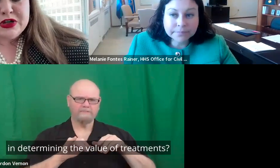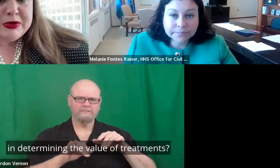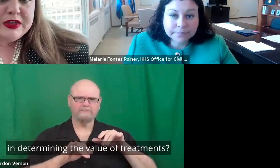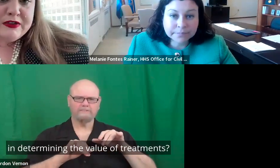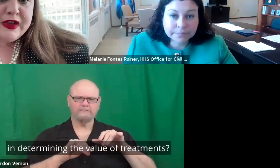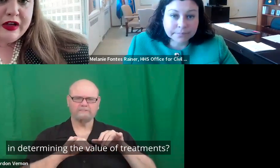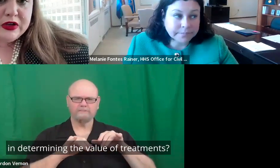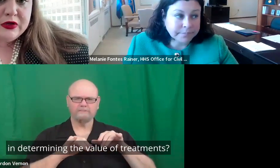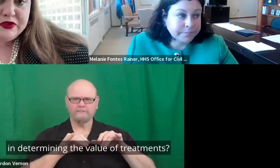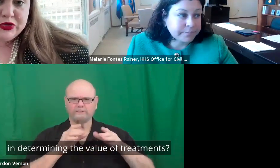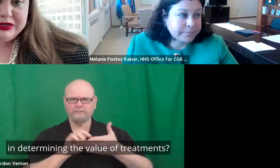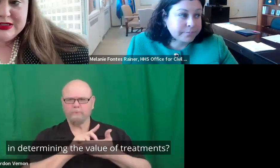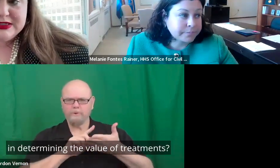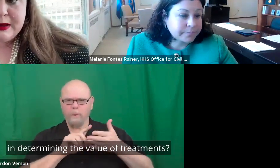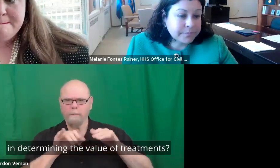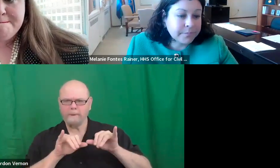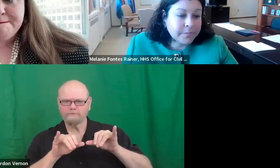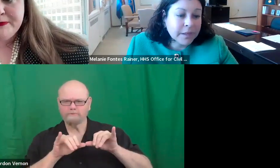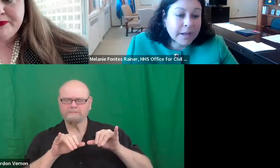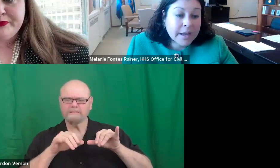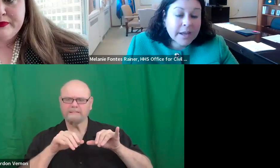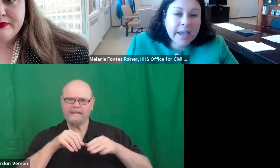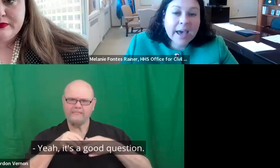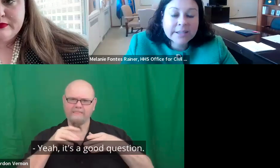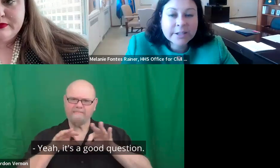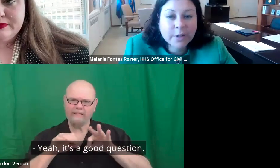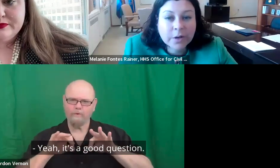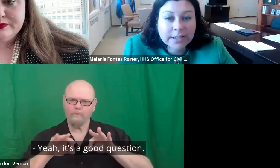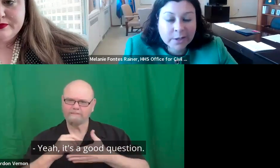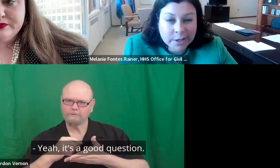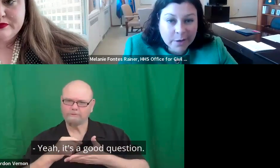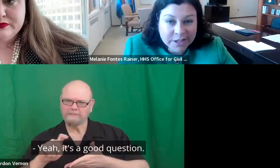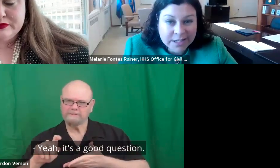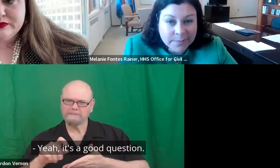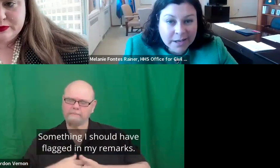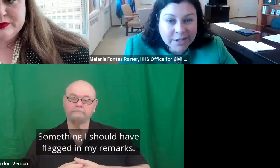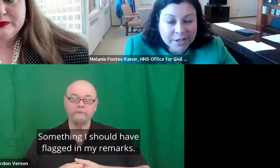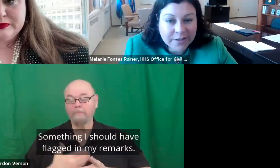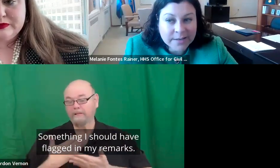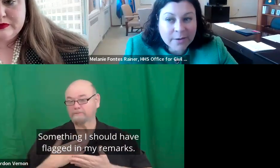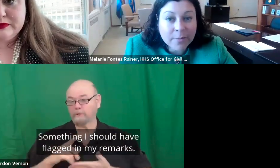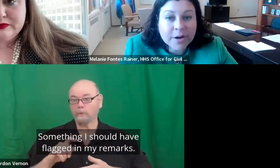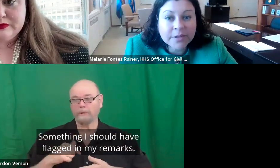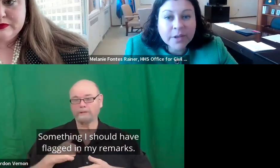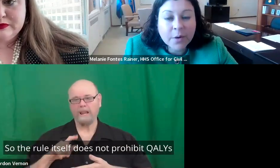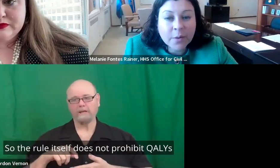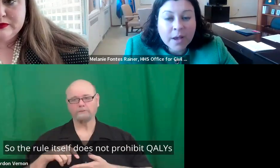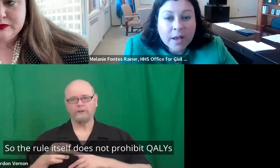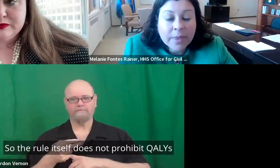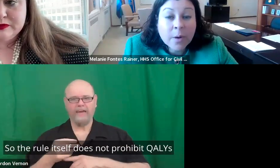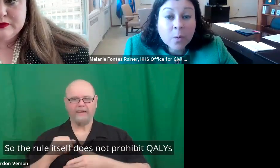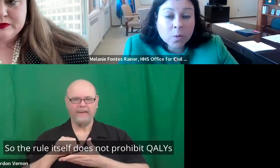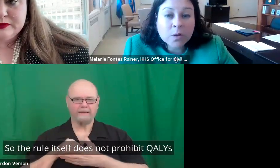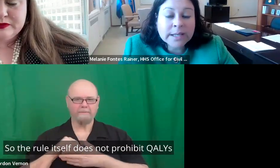in determining the value of treatments? Yeah, it's a good question, something I should have flagged in my remarks.